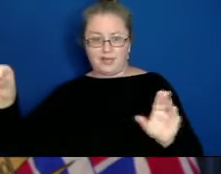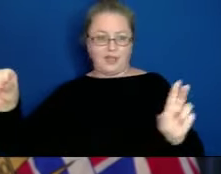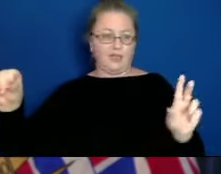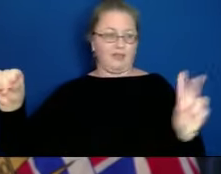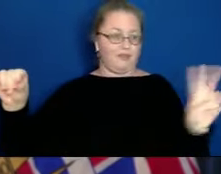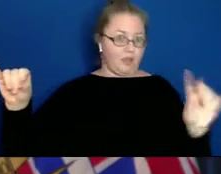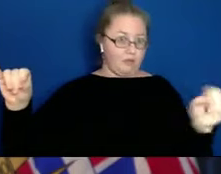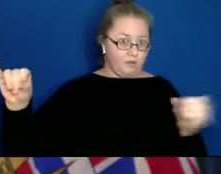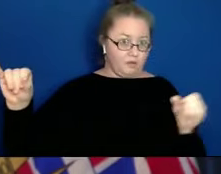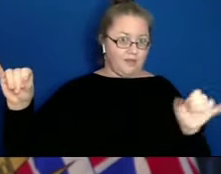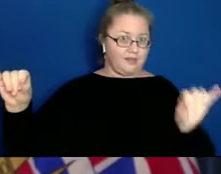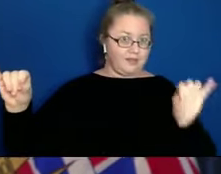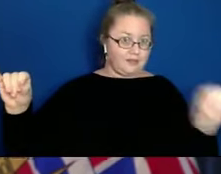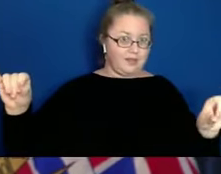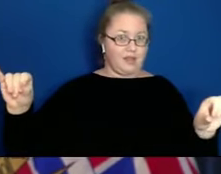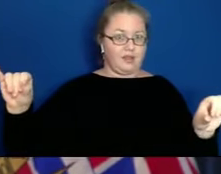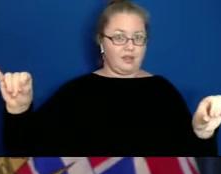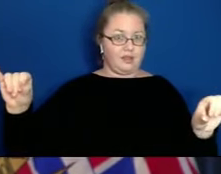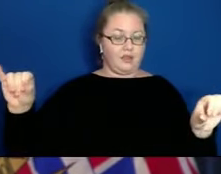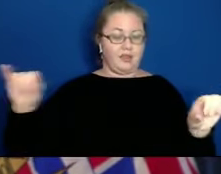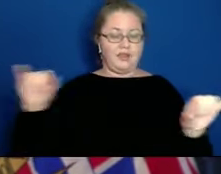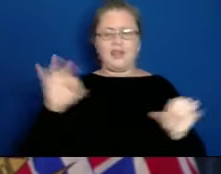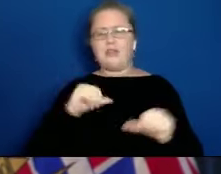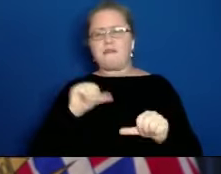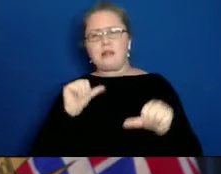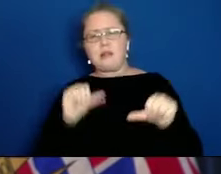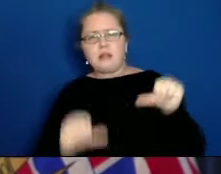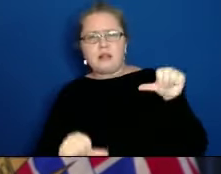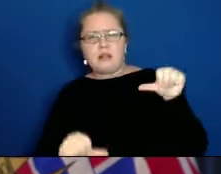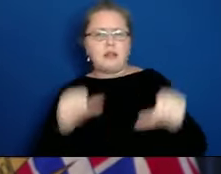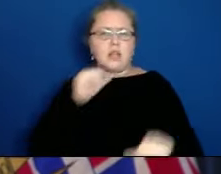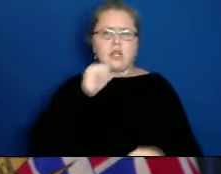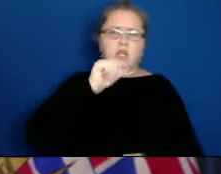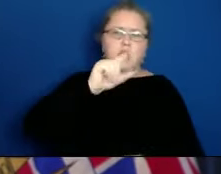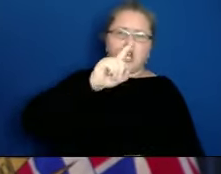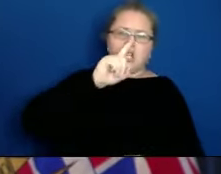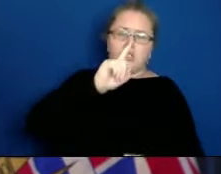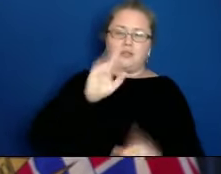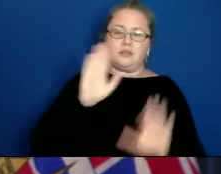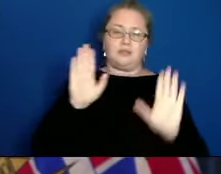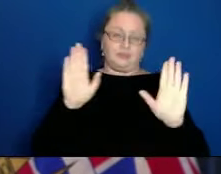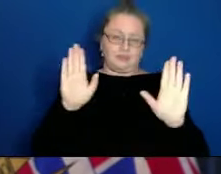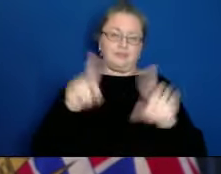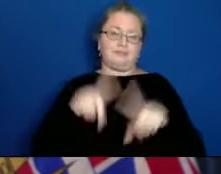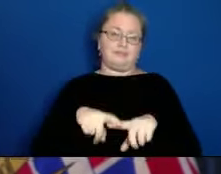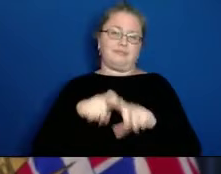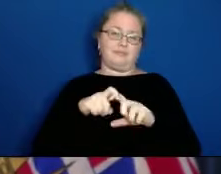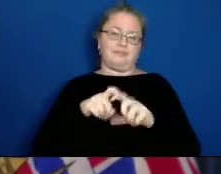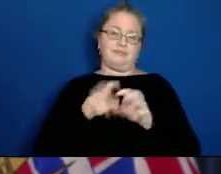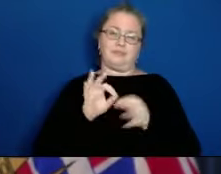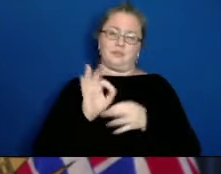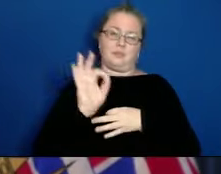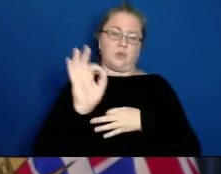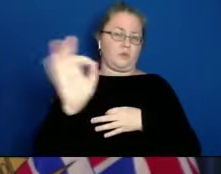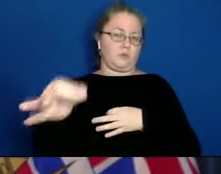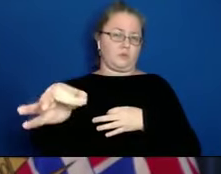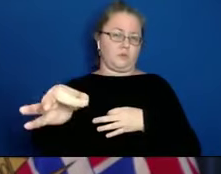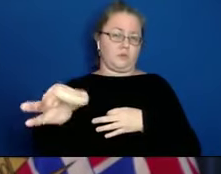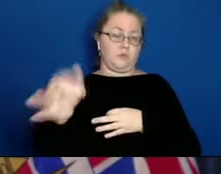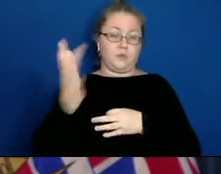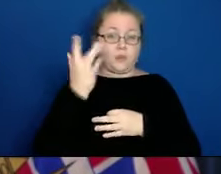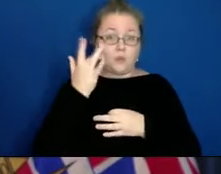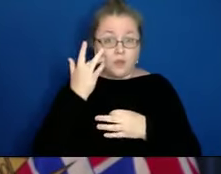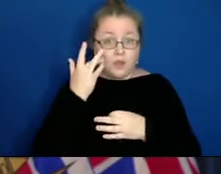And if you are in doubt, postpone it. Postpone it to a time when we have better management of